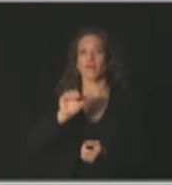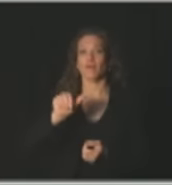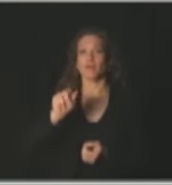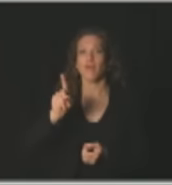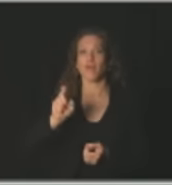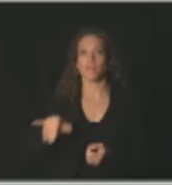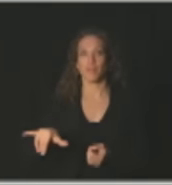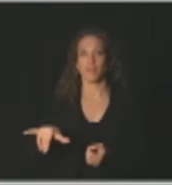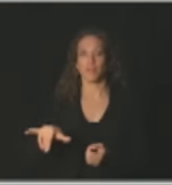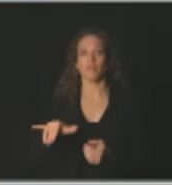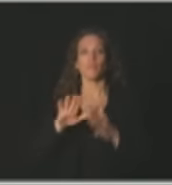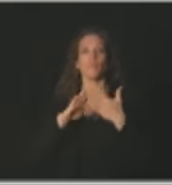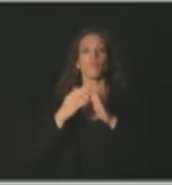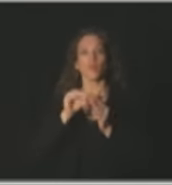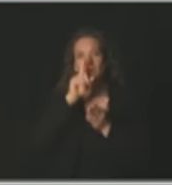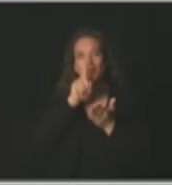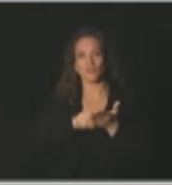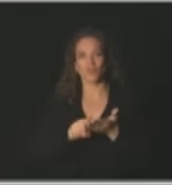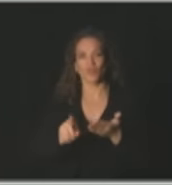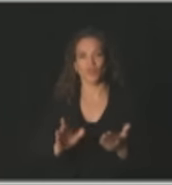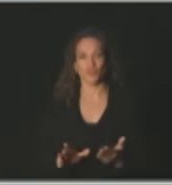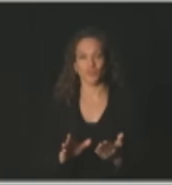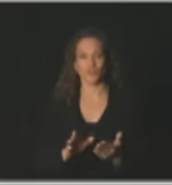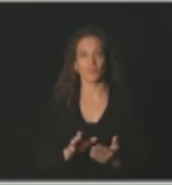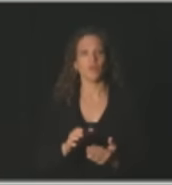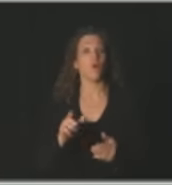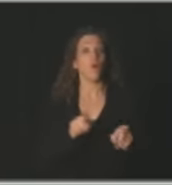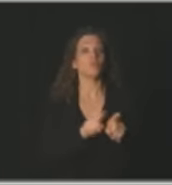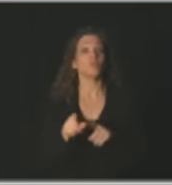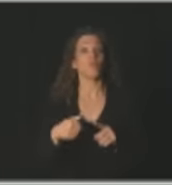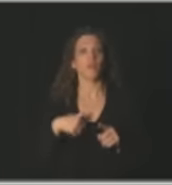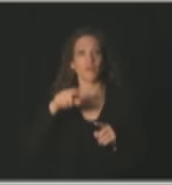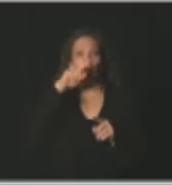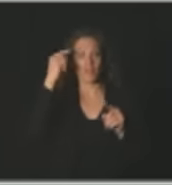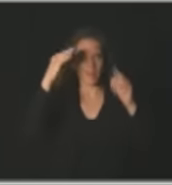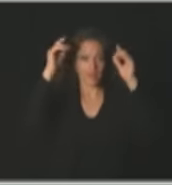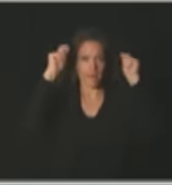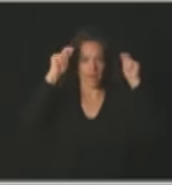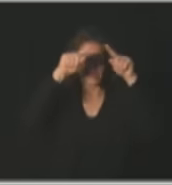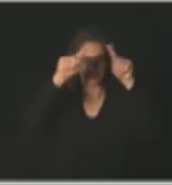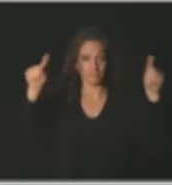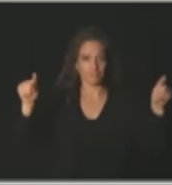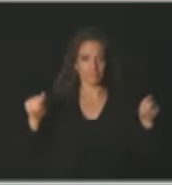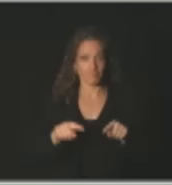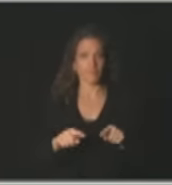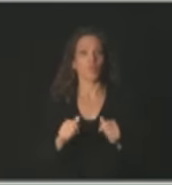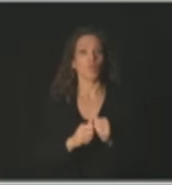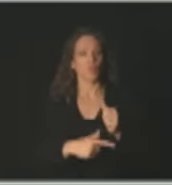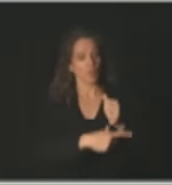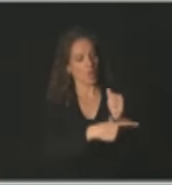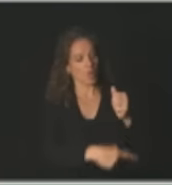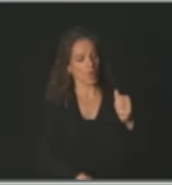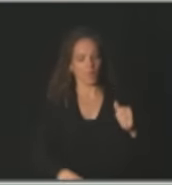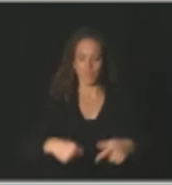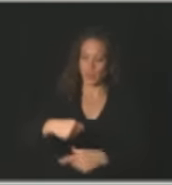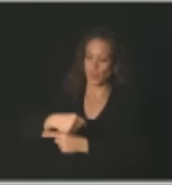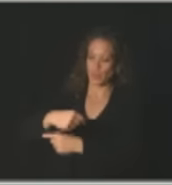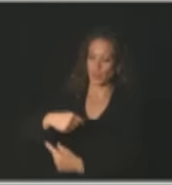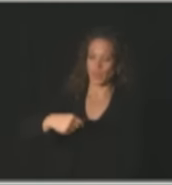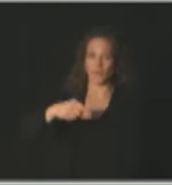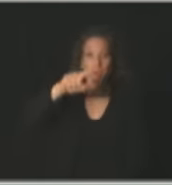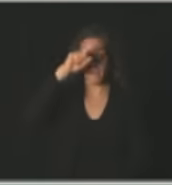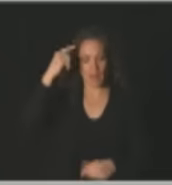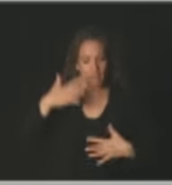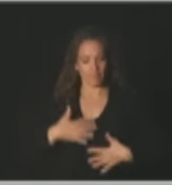scholars. Master's degree holders wear a mortarboard, a black gown with oblong sleeves open at the wrist, and the